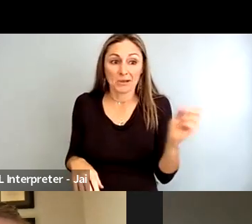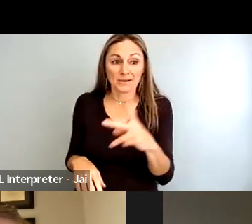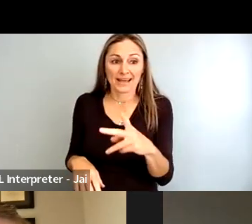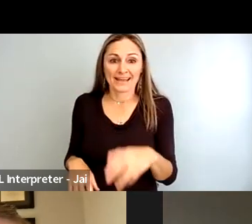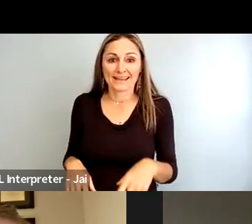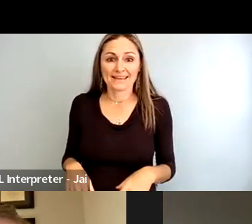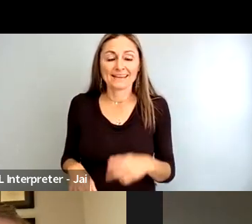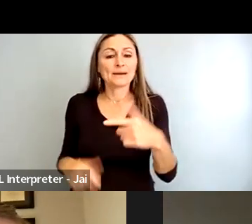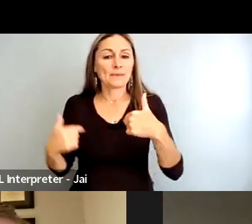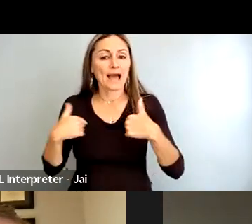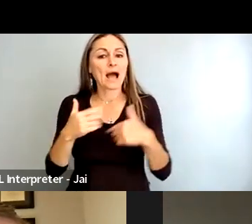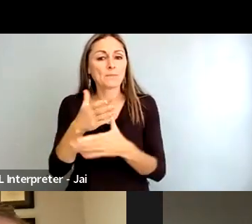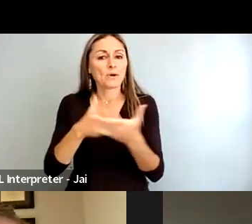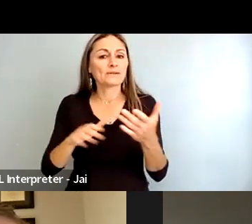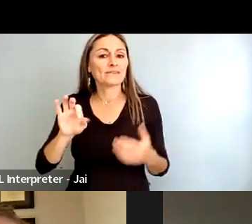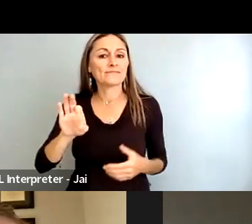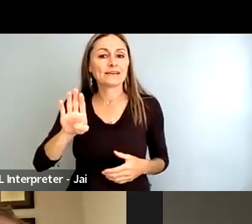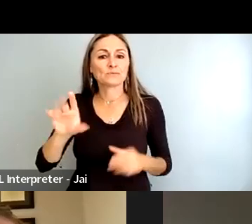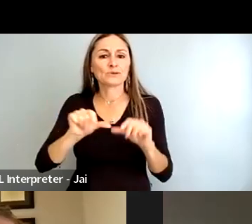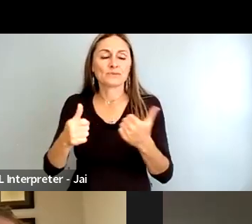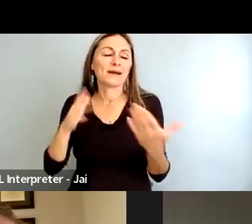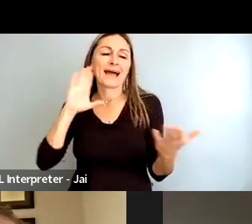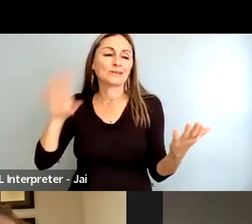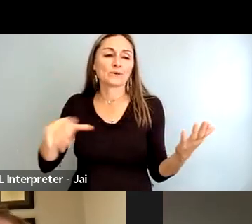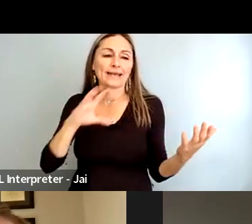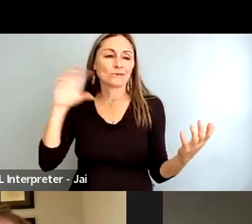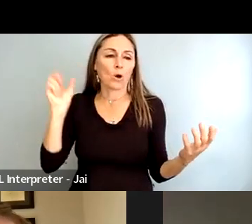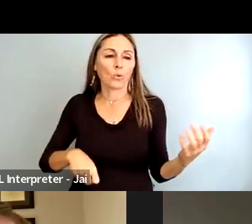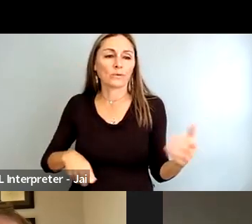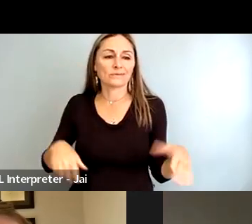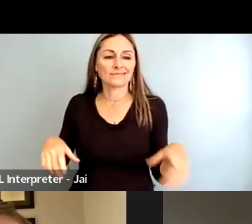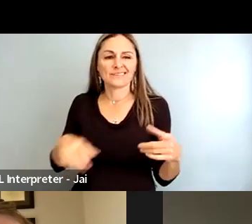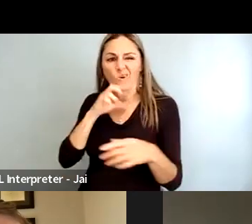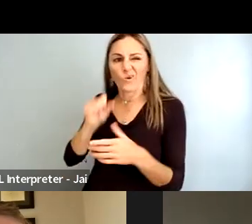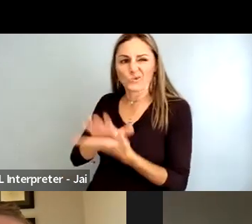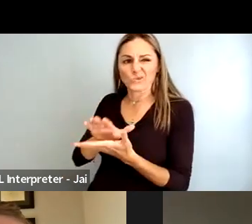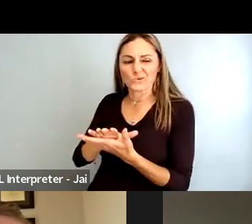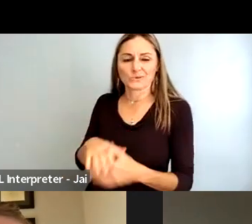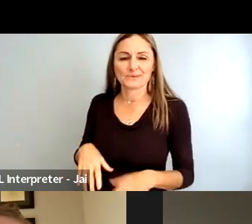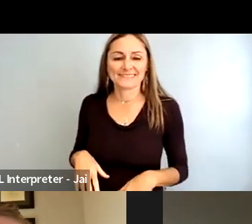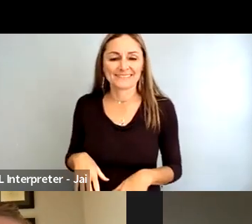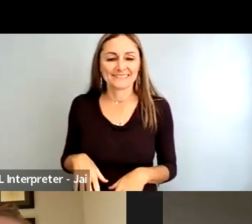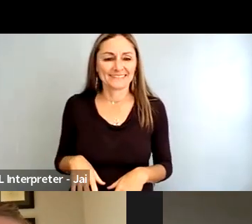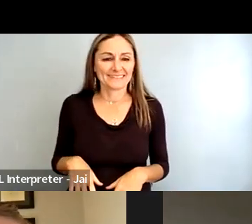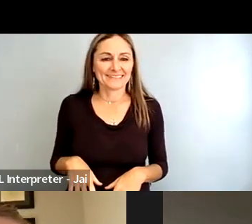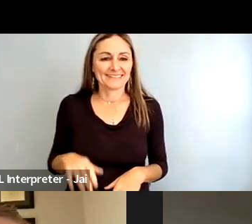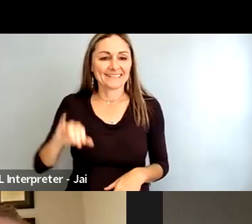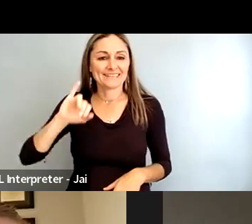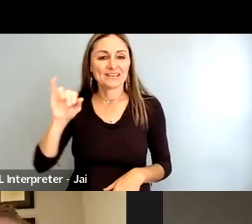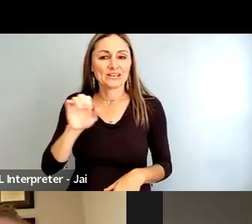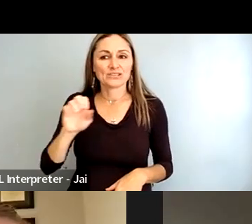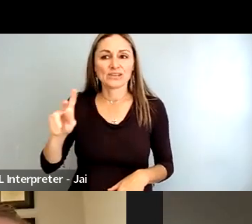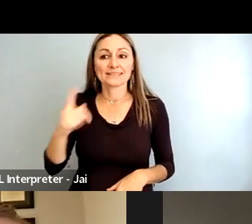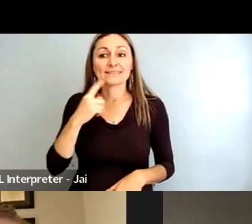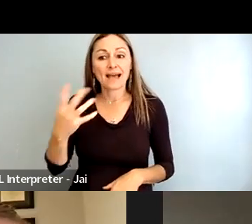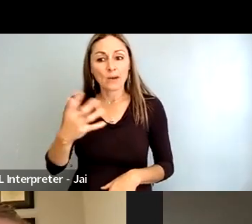mean, I am a part of this Facebook group, but that's old. Yeah, that's old school. And I actually want to go